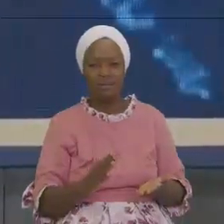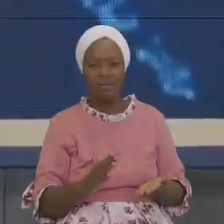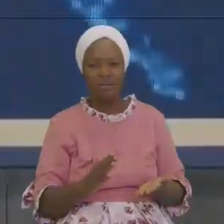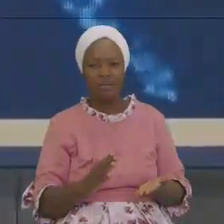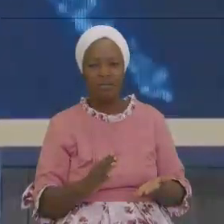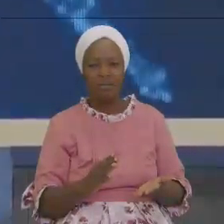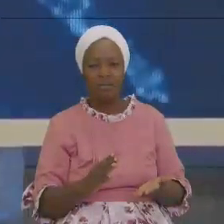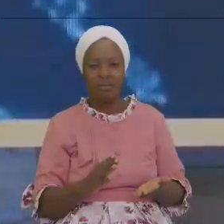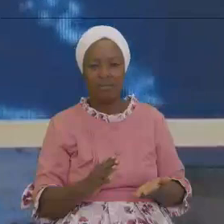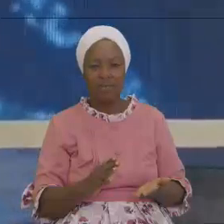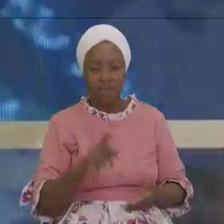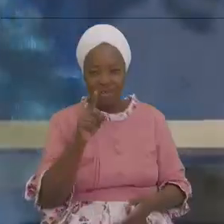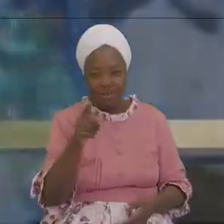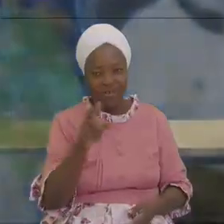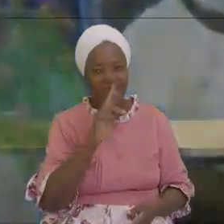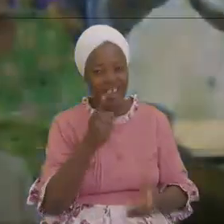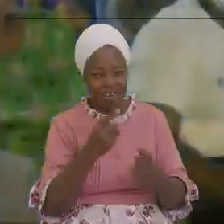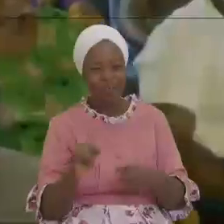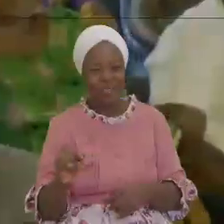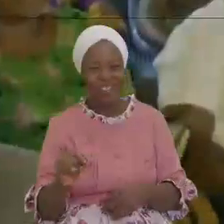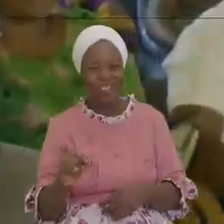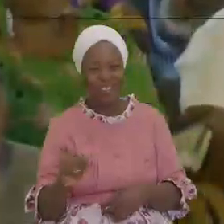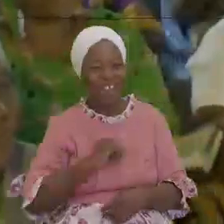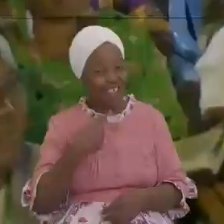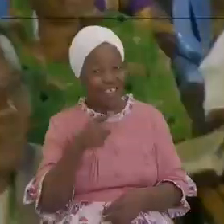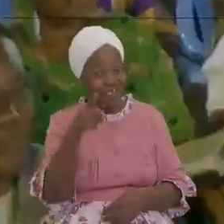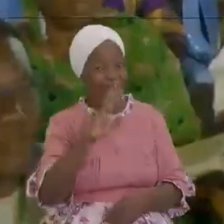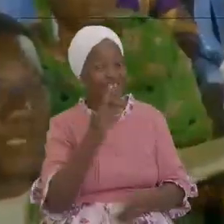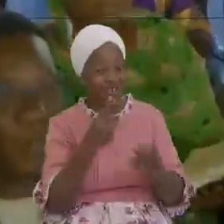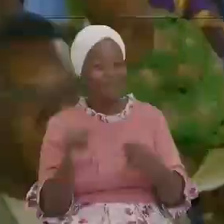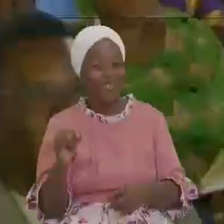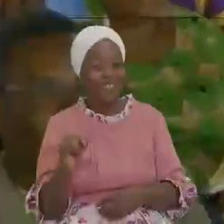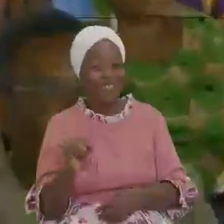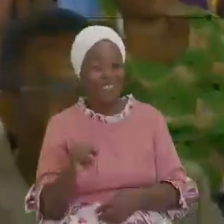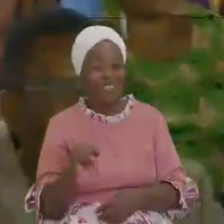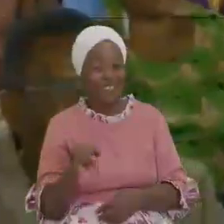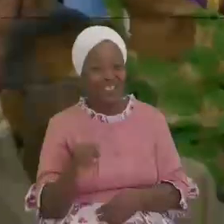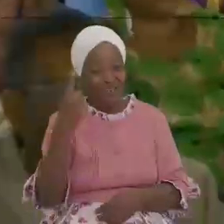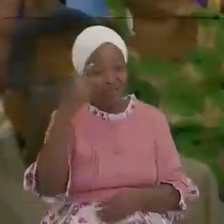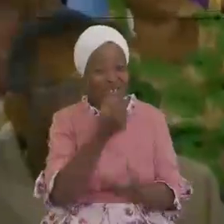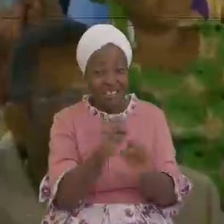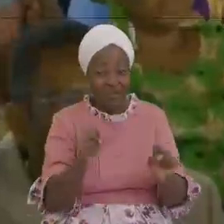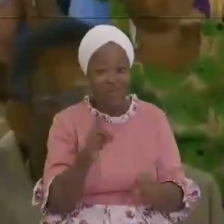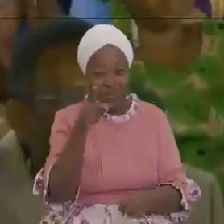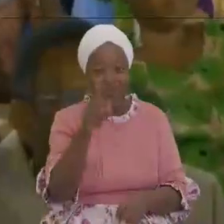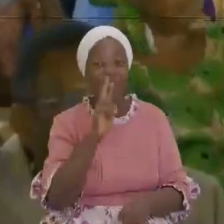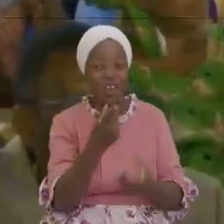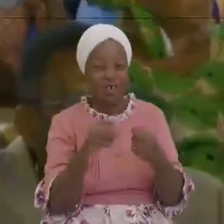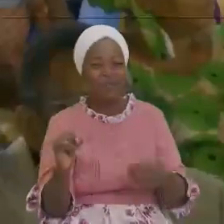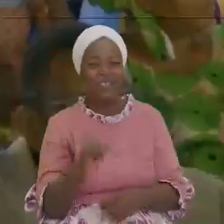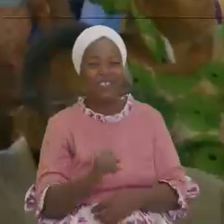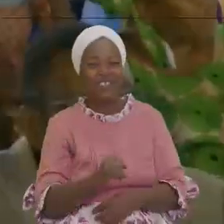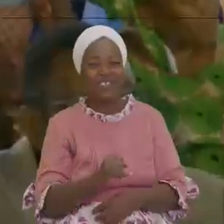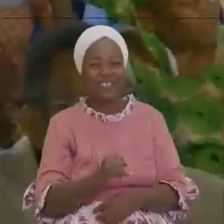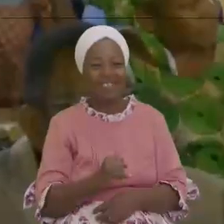You are coming. I said you are coming. For salvation, you are coming.